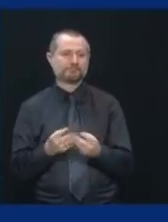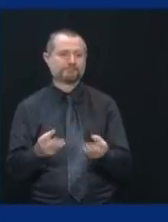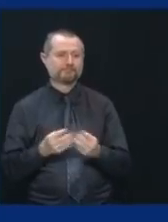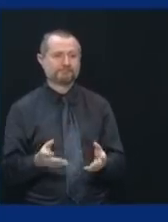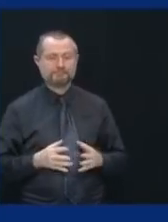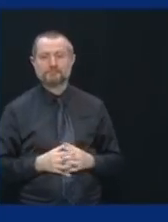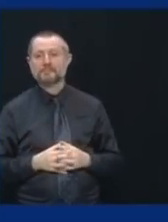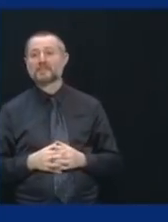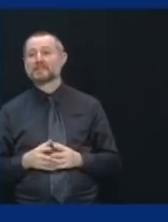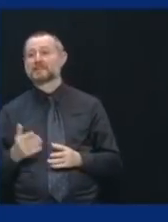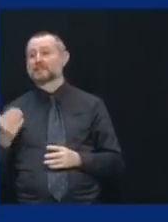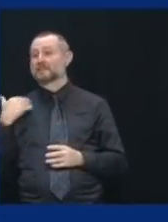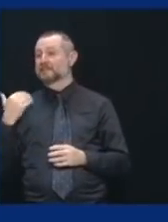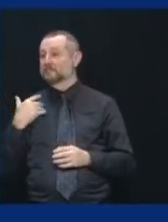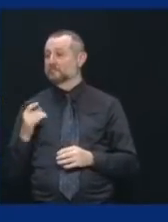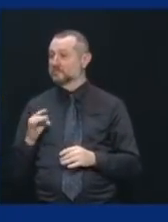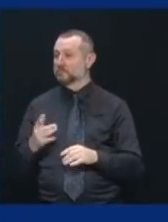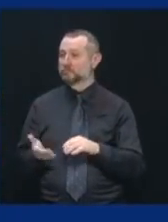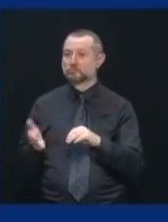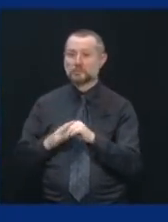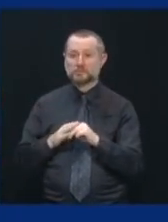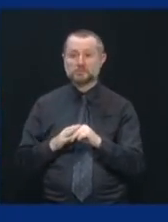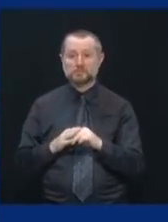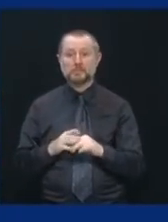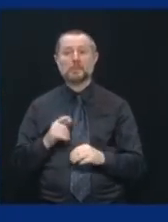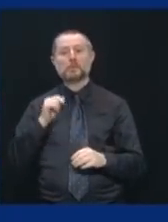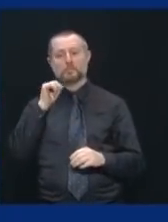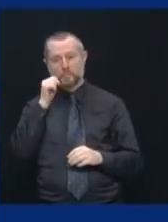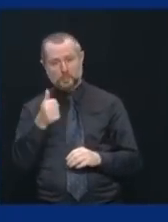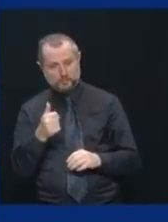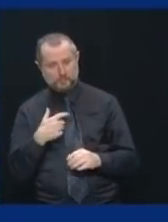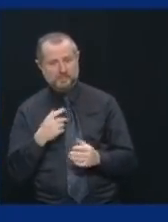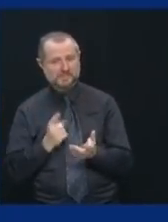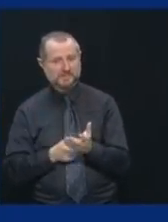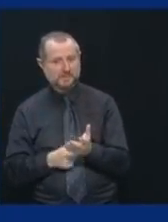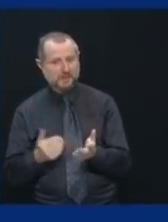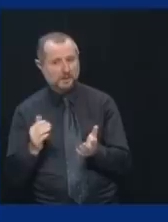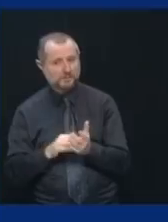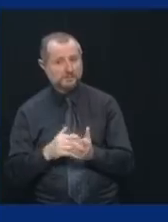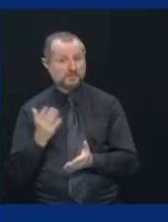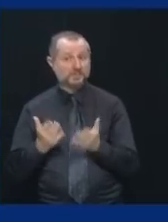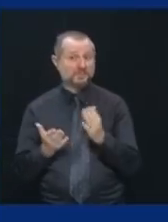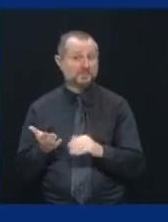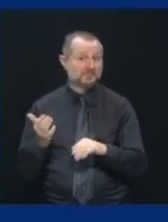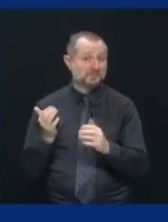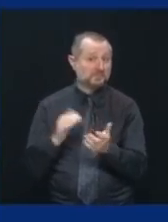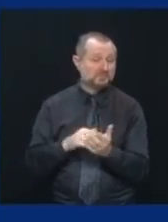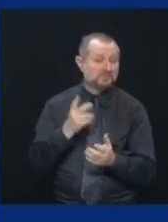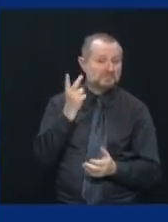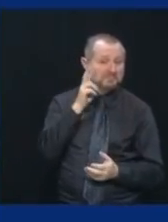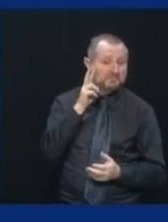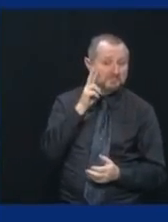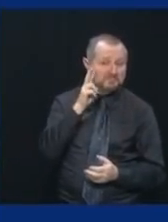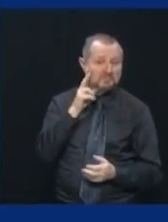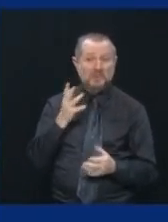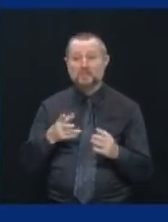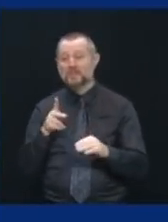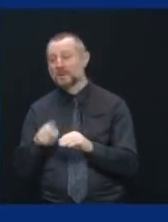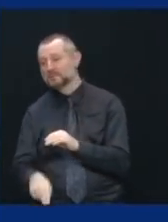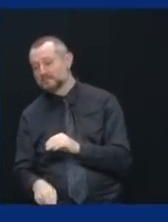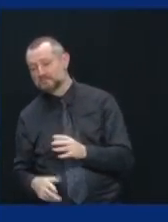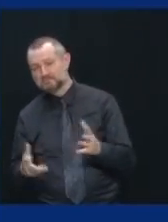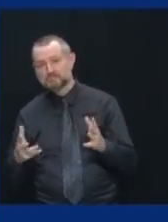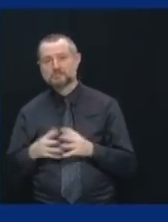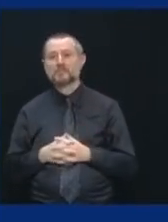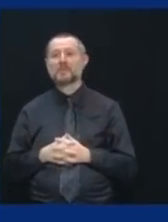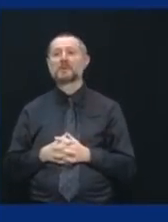once. We're going to have a conversation tomorrow. They may increase it again. They may reduce it. Depending on